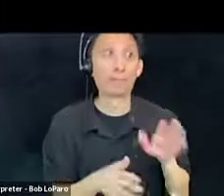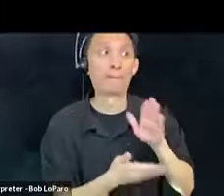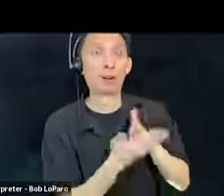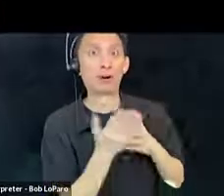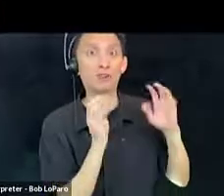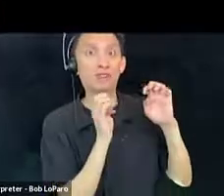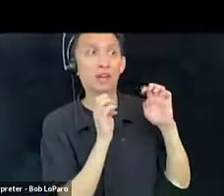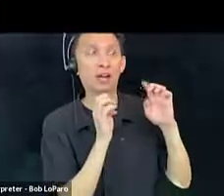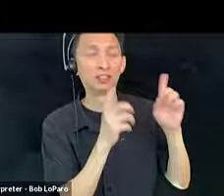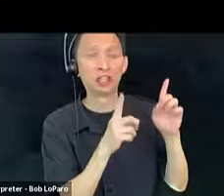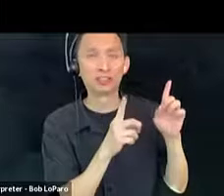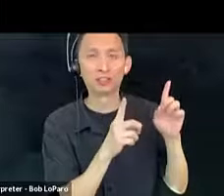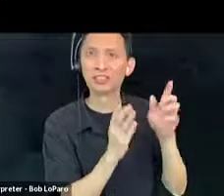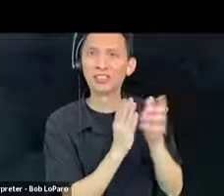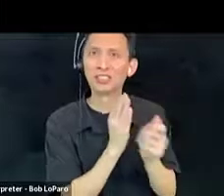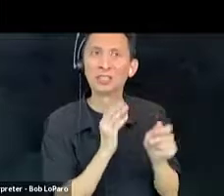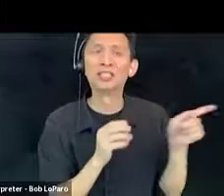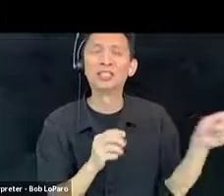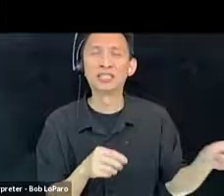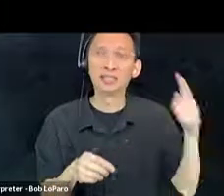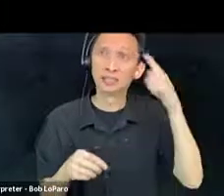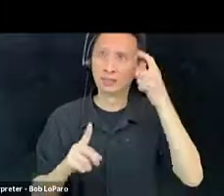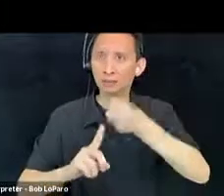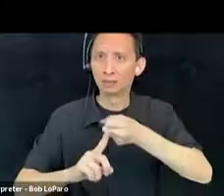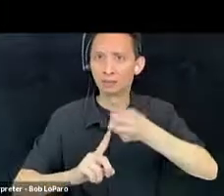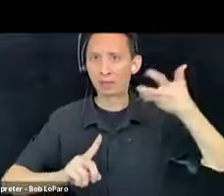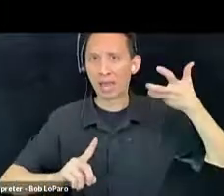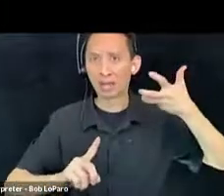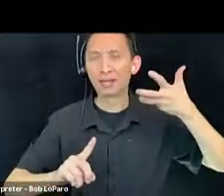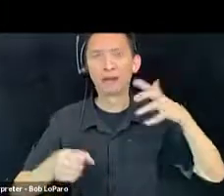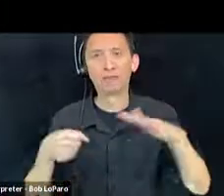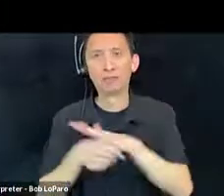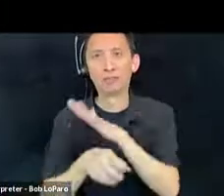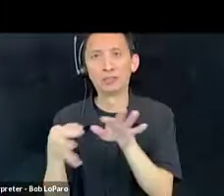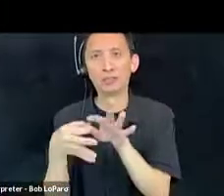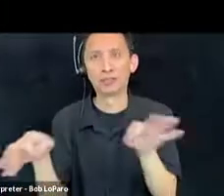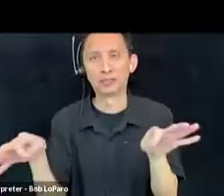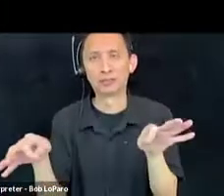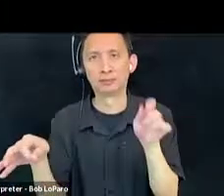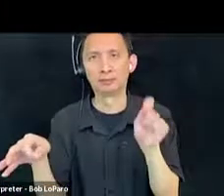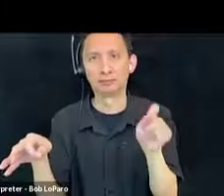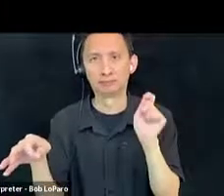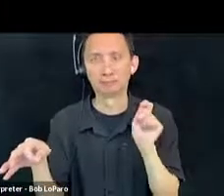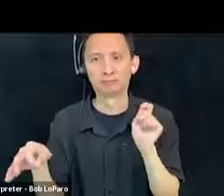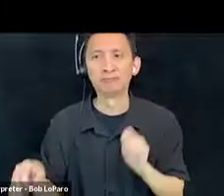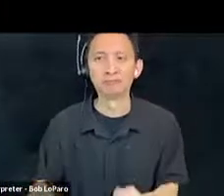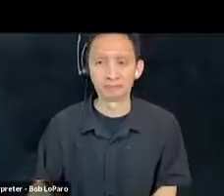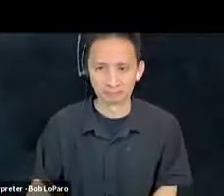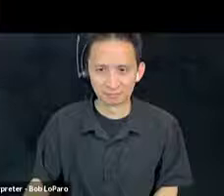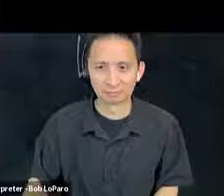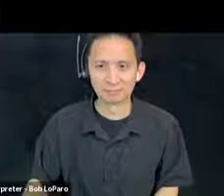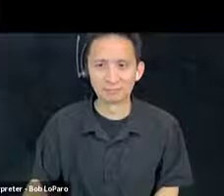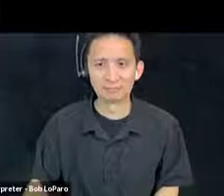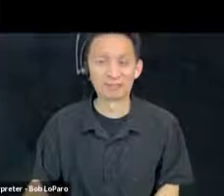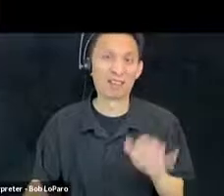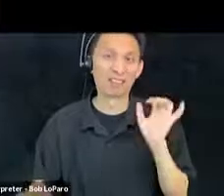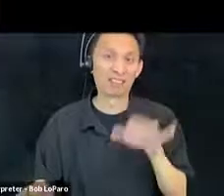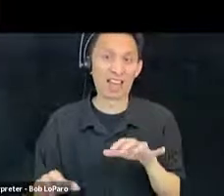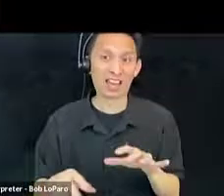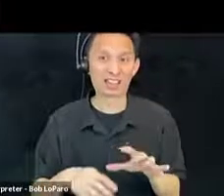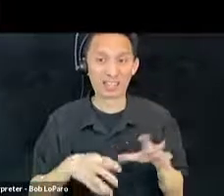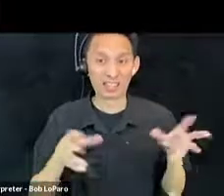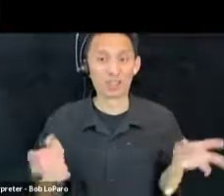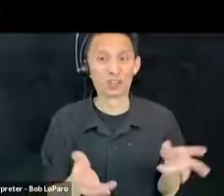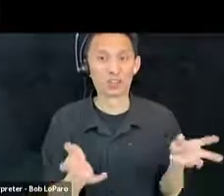those activities are as a full sentence. Um, so a really cool way to enforce literacy skills through the